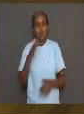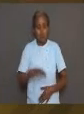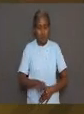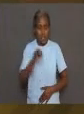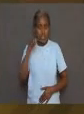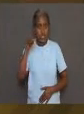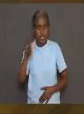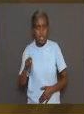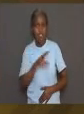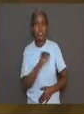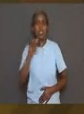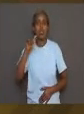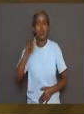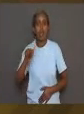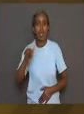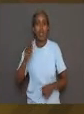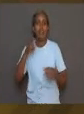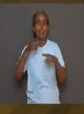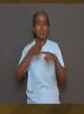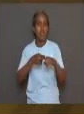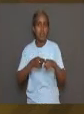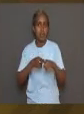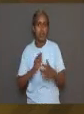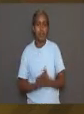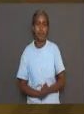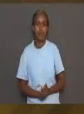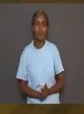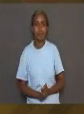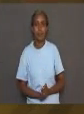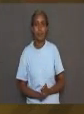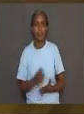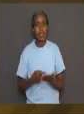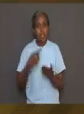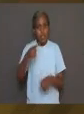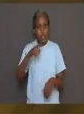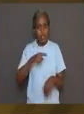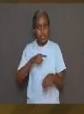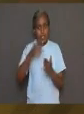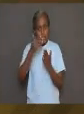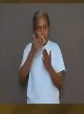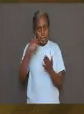to find the x and y intercepts.